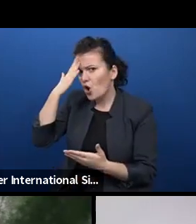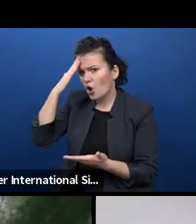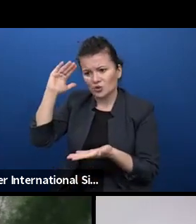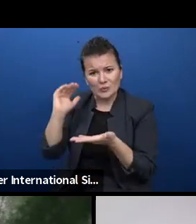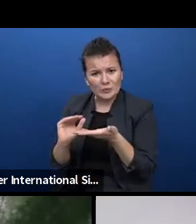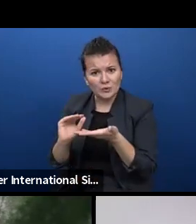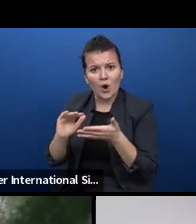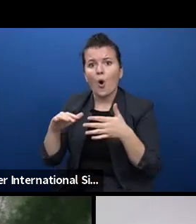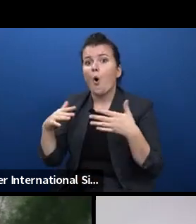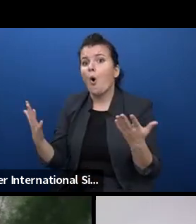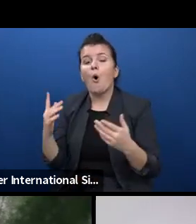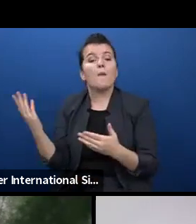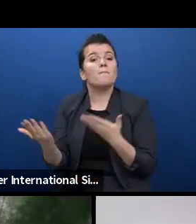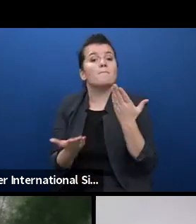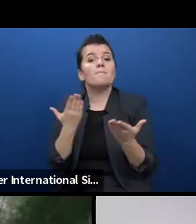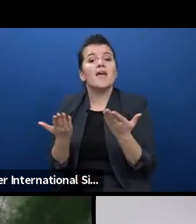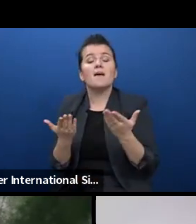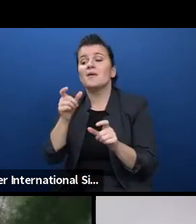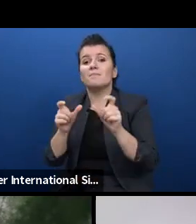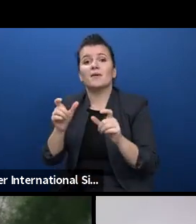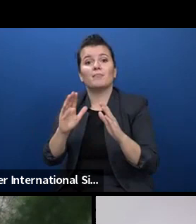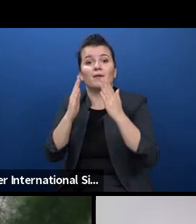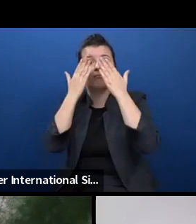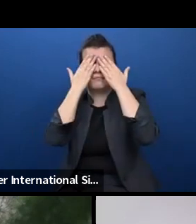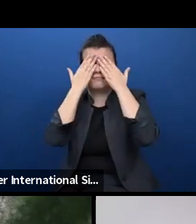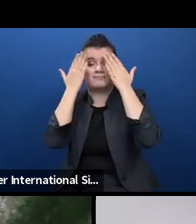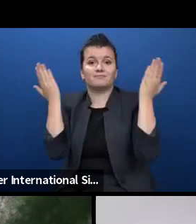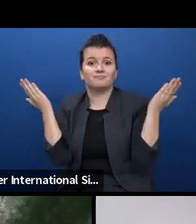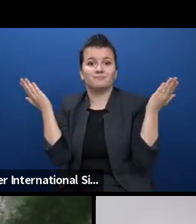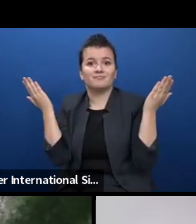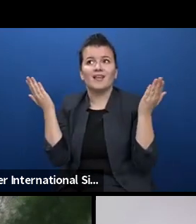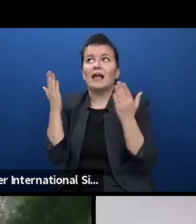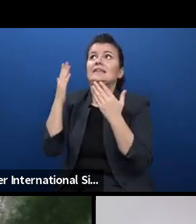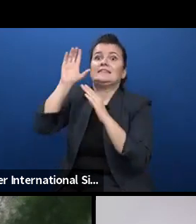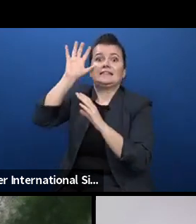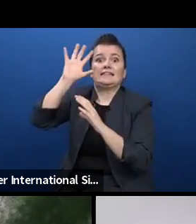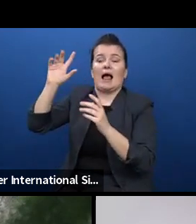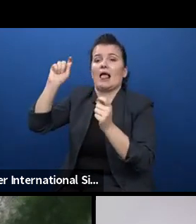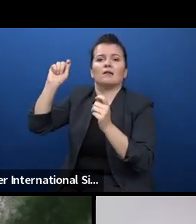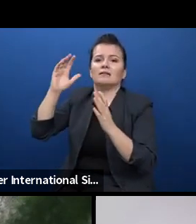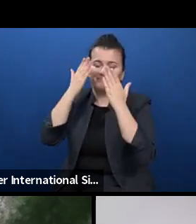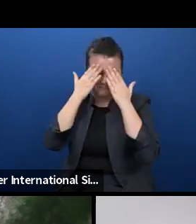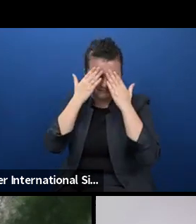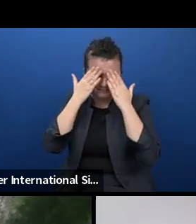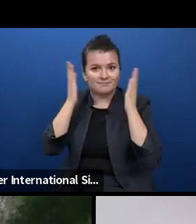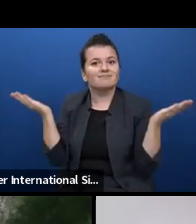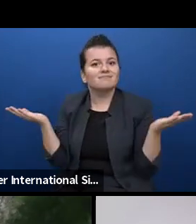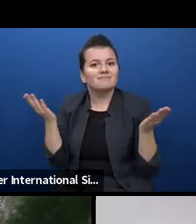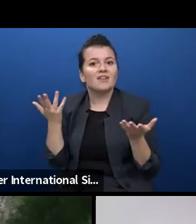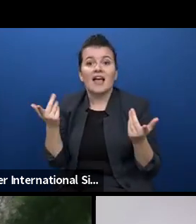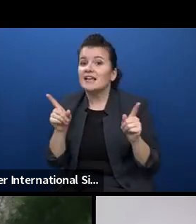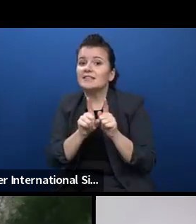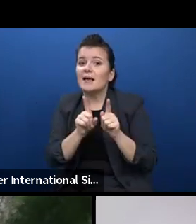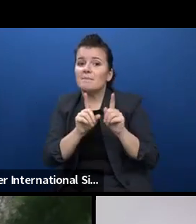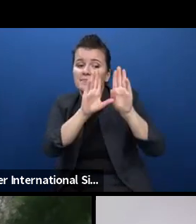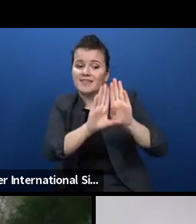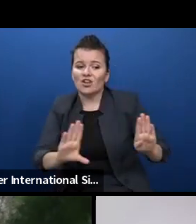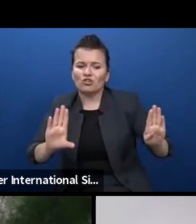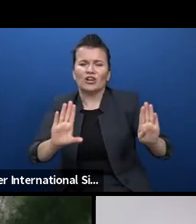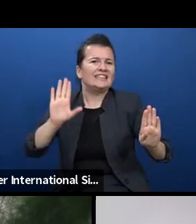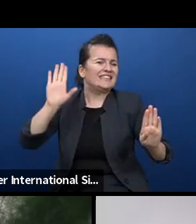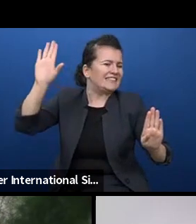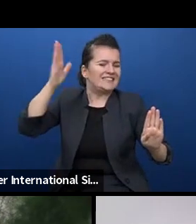see what is actually happening to the climate? Also, we as people working in the theatre sector. Alison, do you think